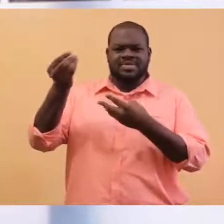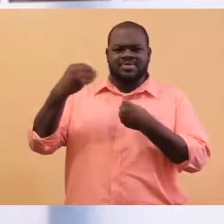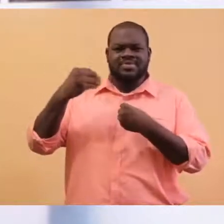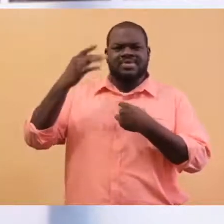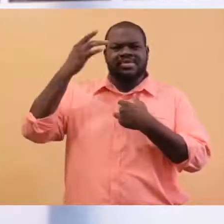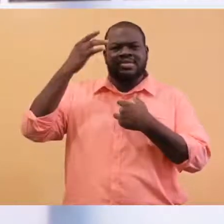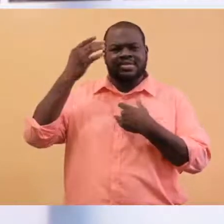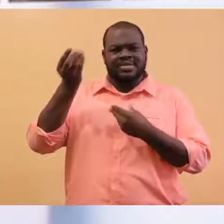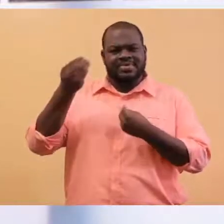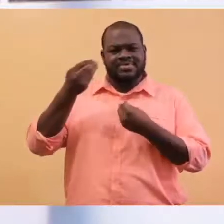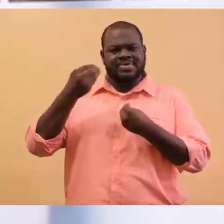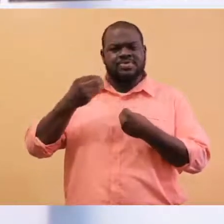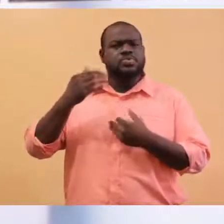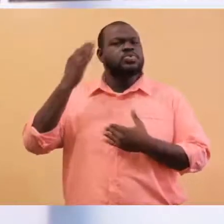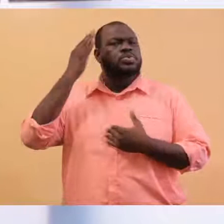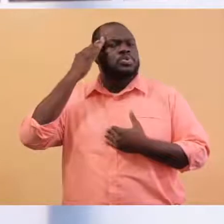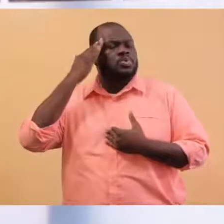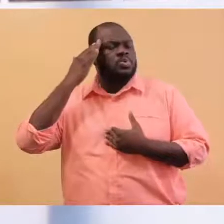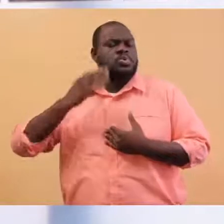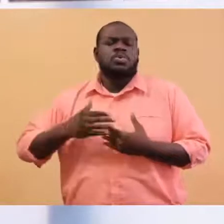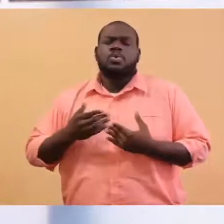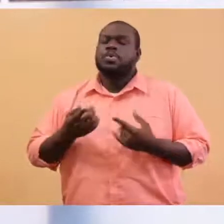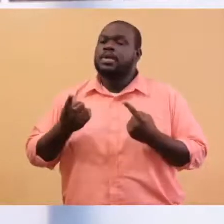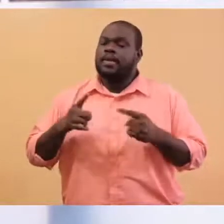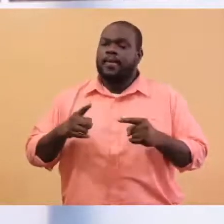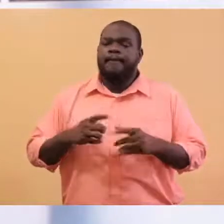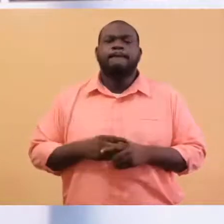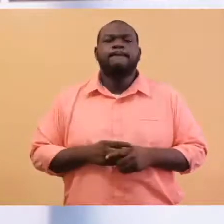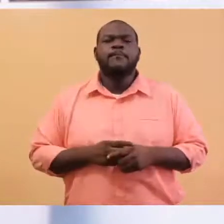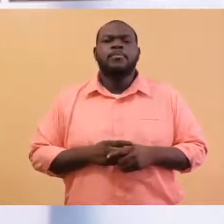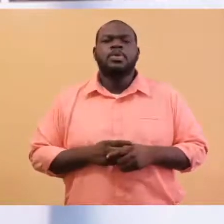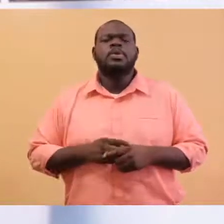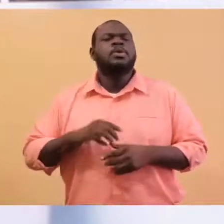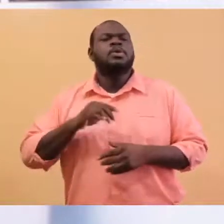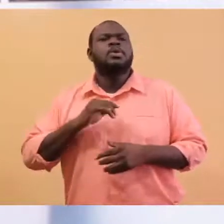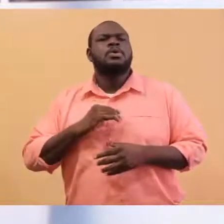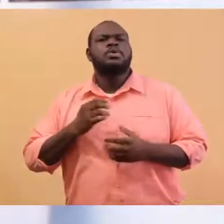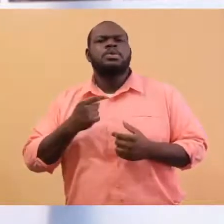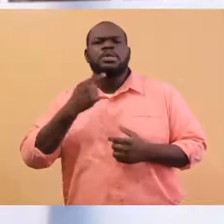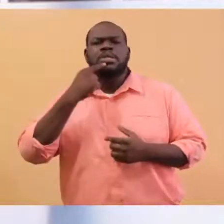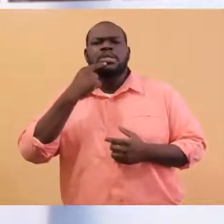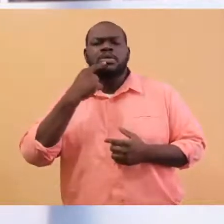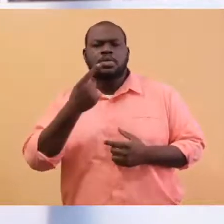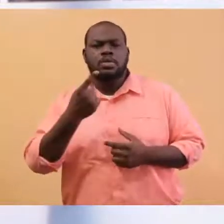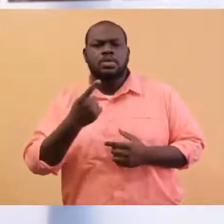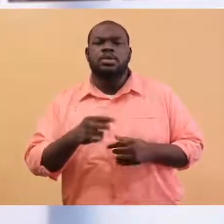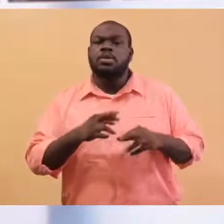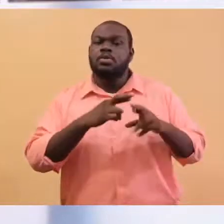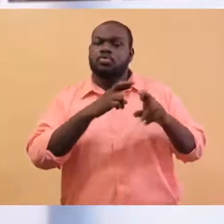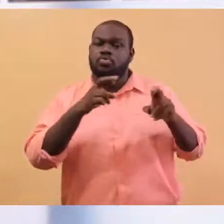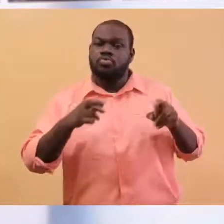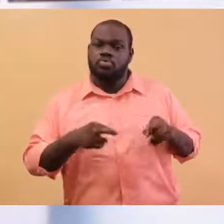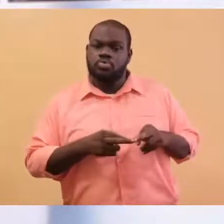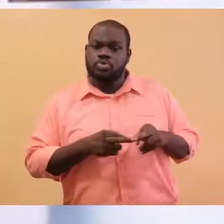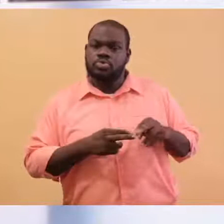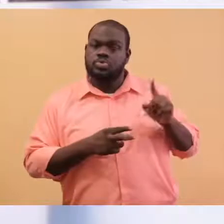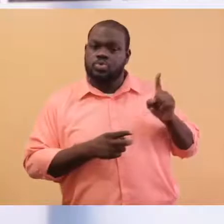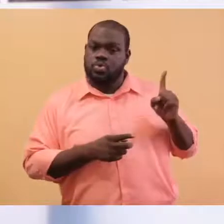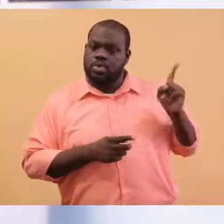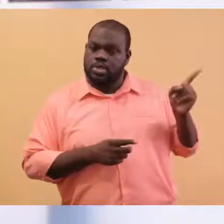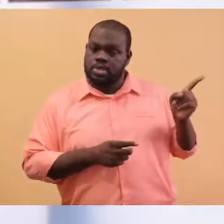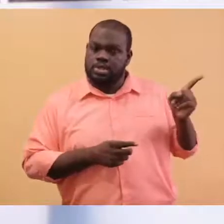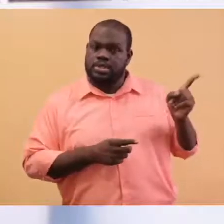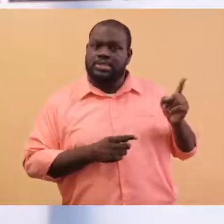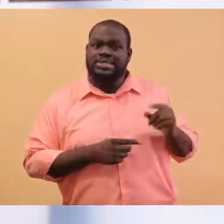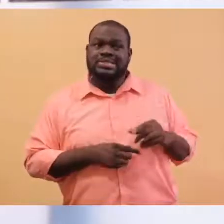centrally. We wish to inform you that Region number 1 is now the epicenter and